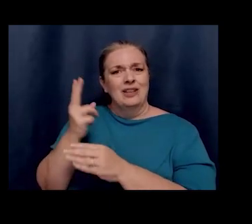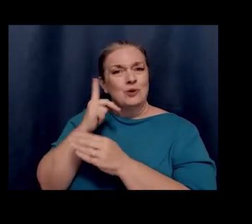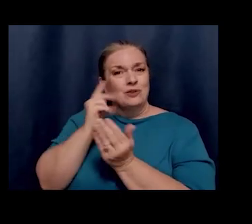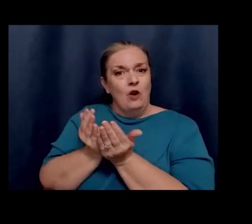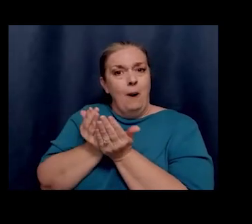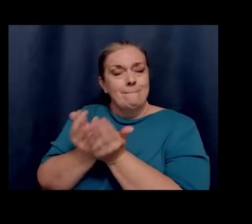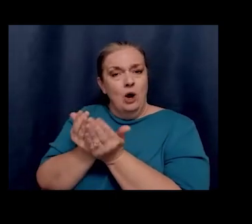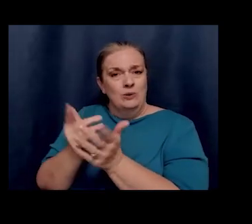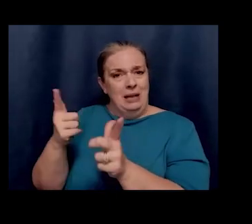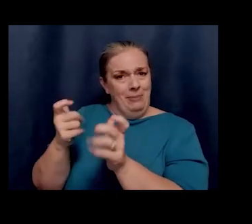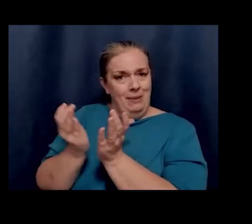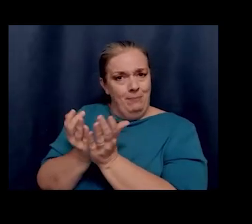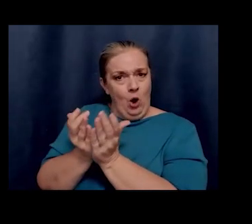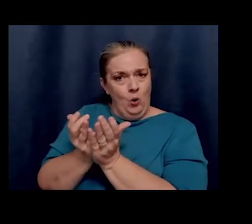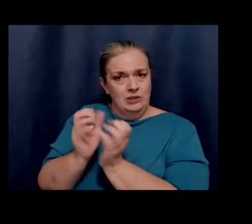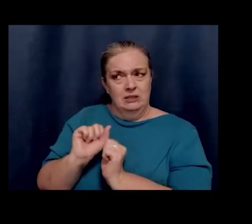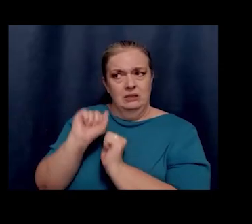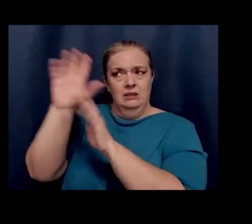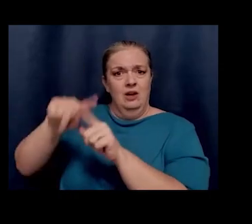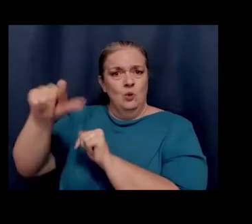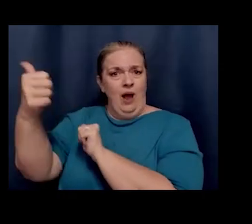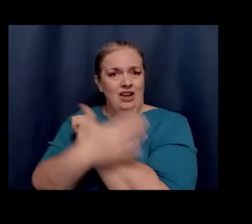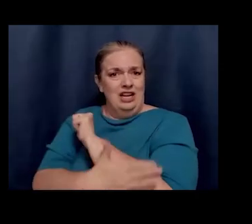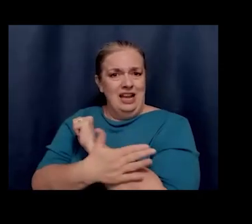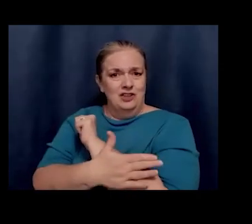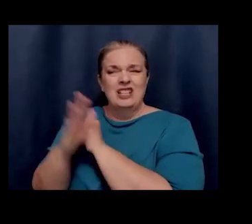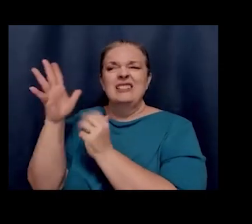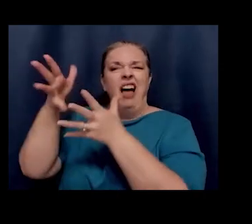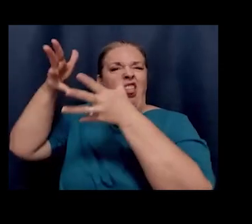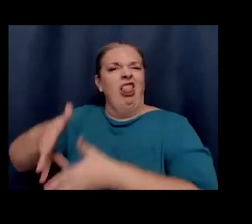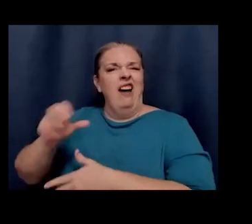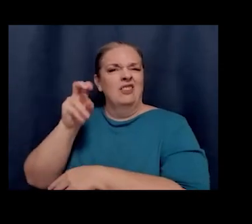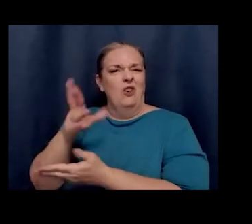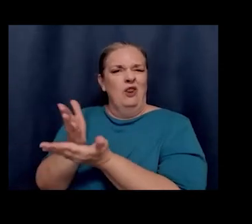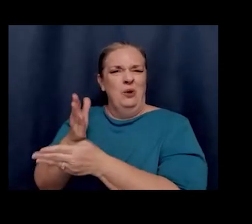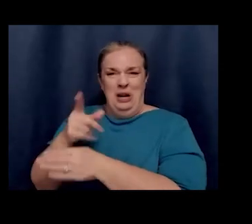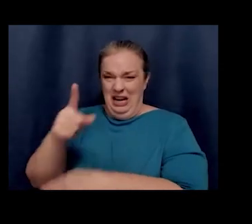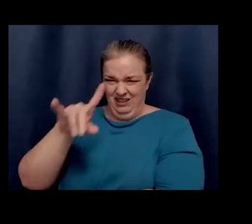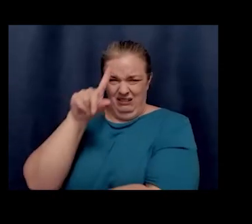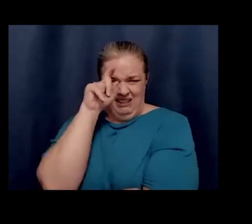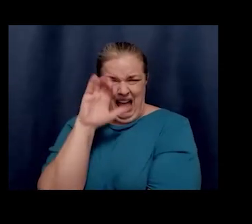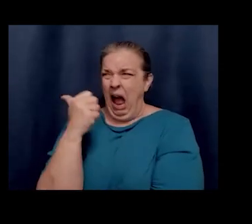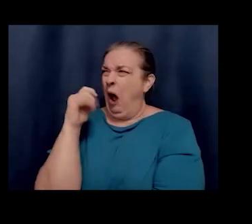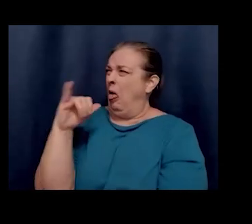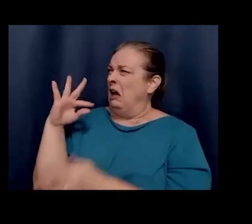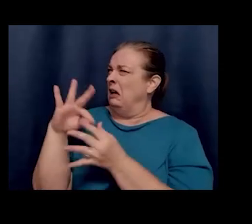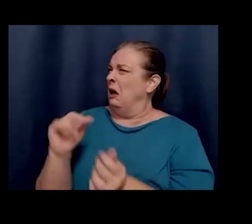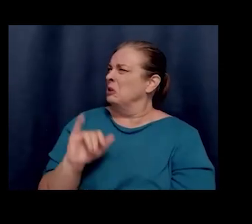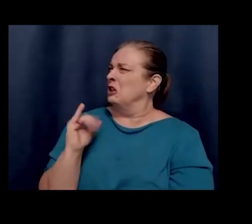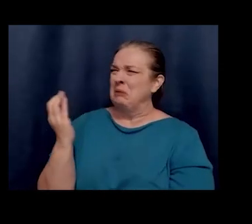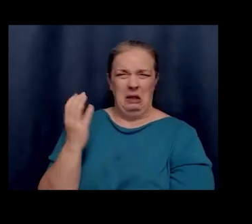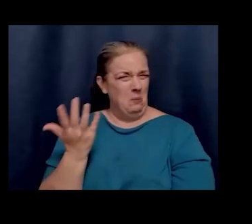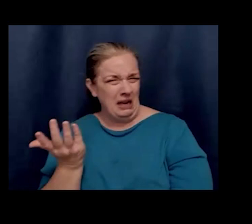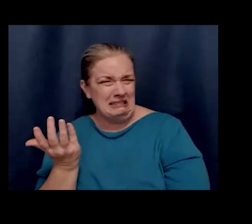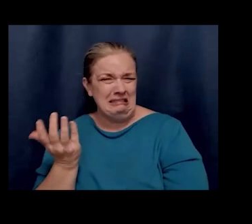boats, speedboats, overseas. And what I love about it, you're like, what's that got to do with James Castle? But it shows the